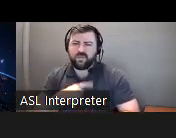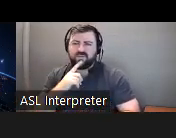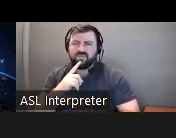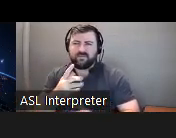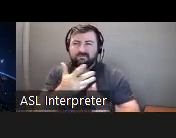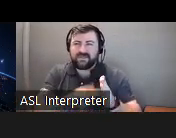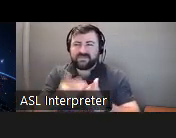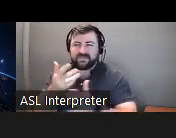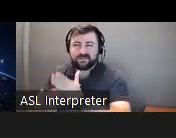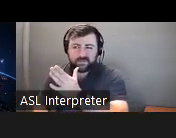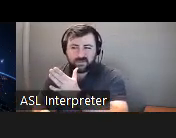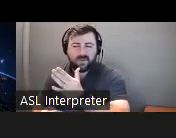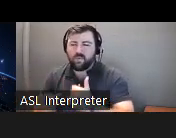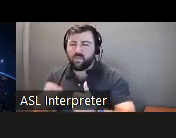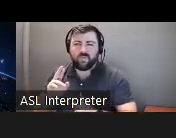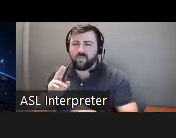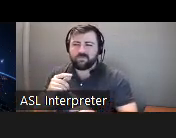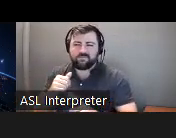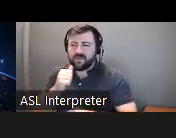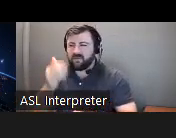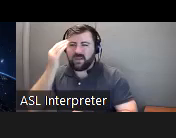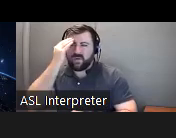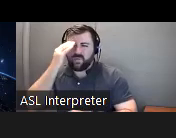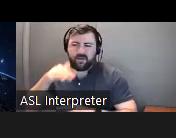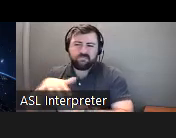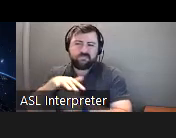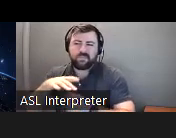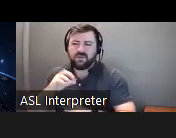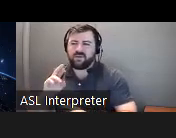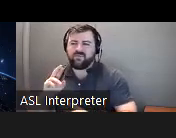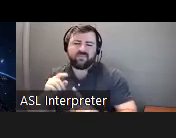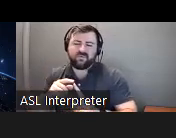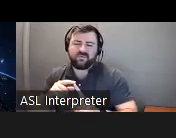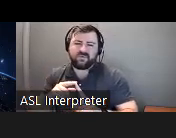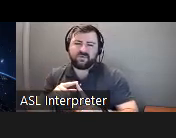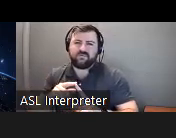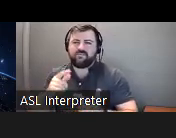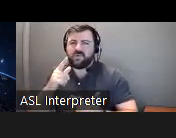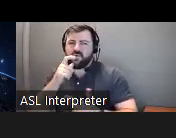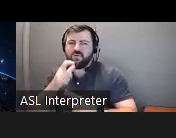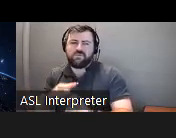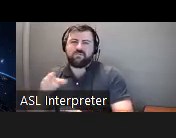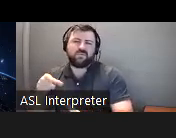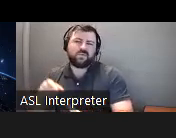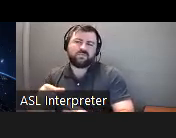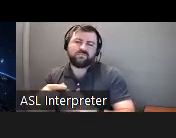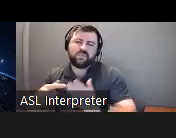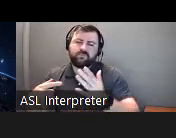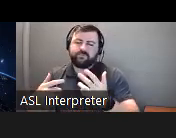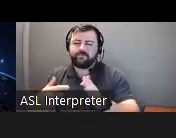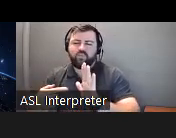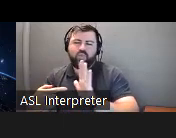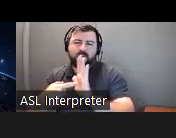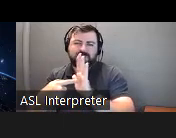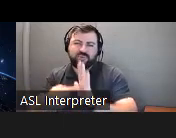missing, or just not being aware of who kind of is from those like